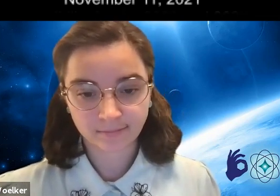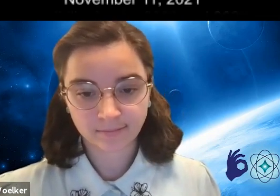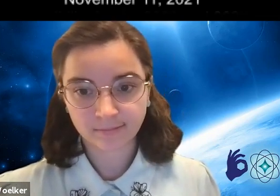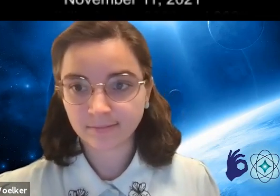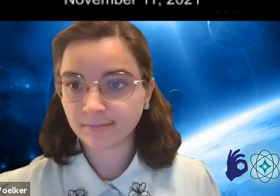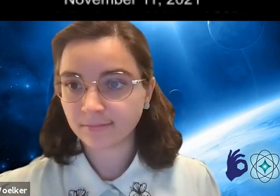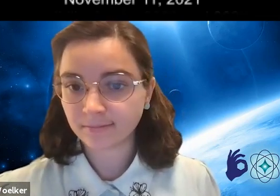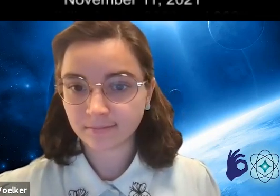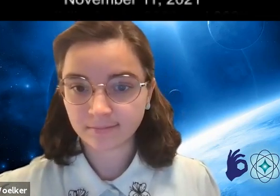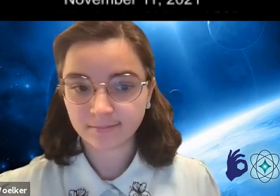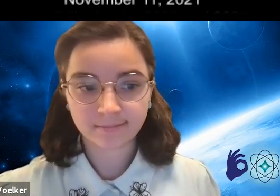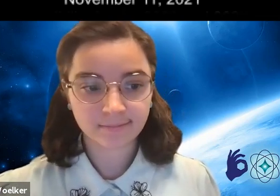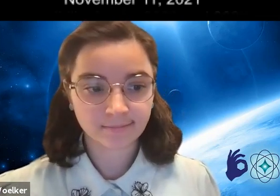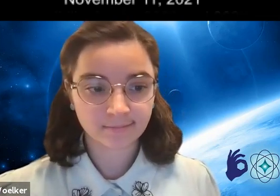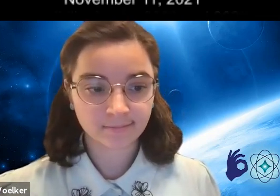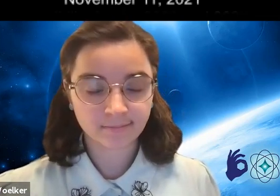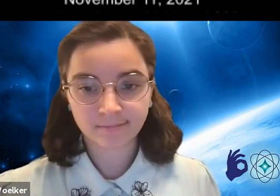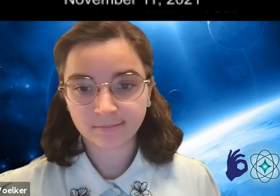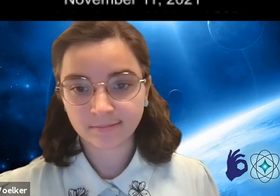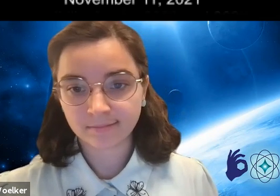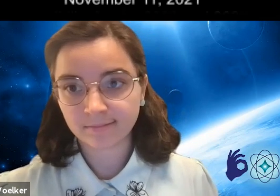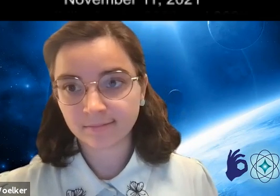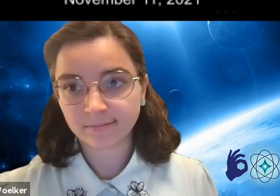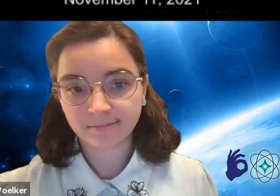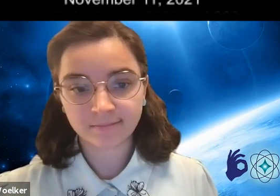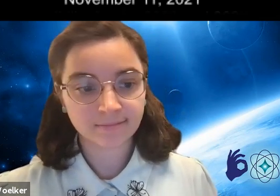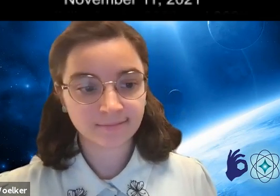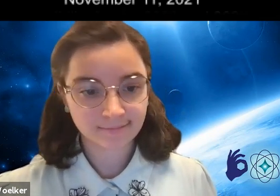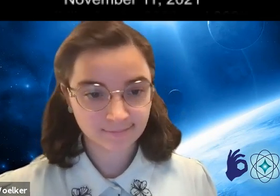you can feel the dots instead of ink.